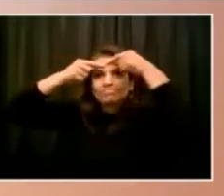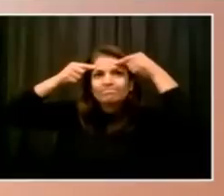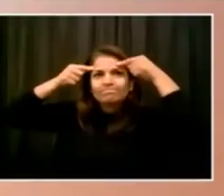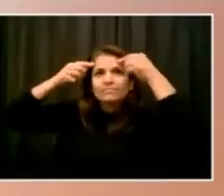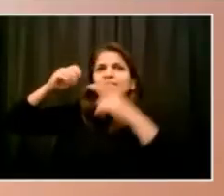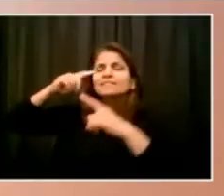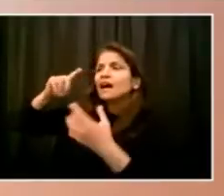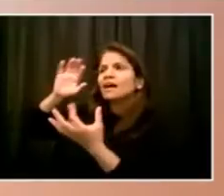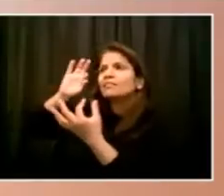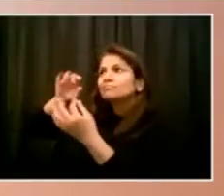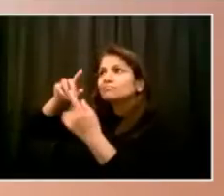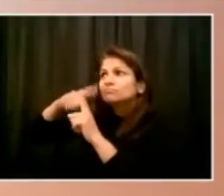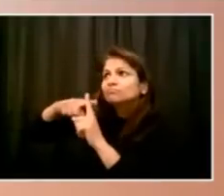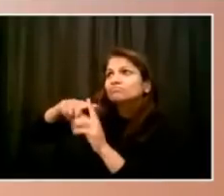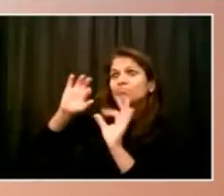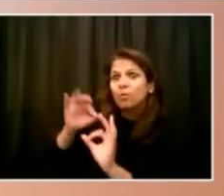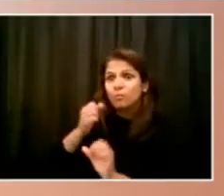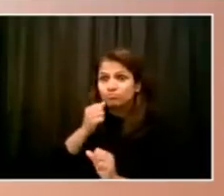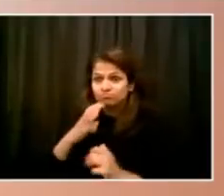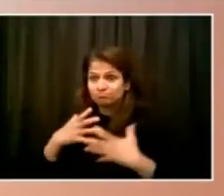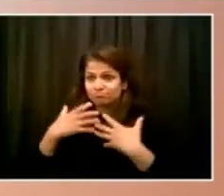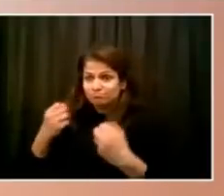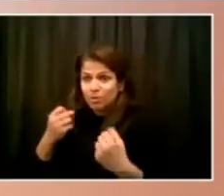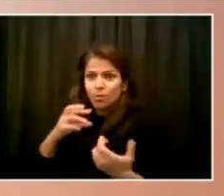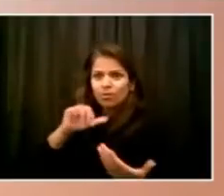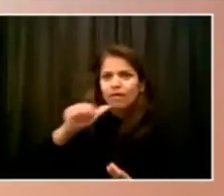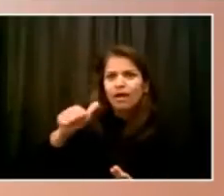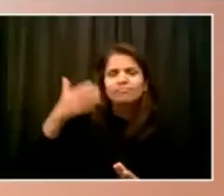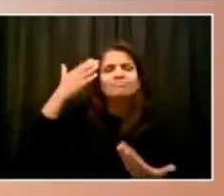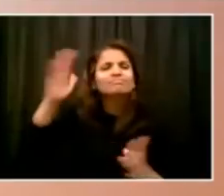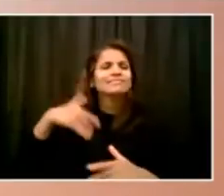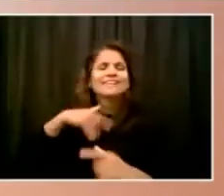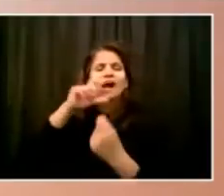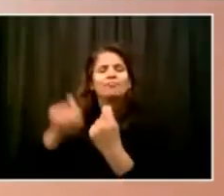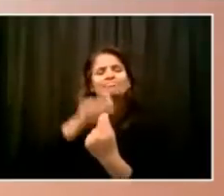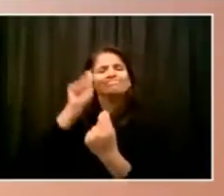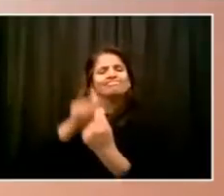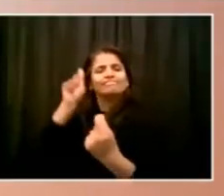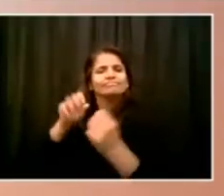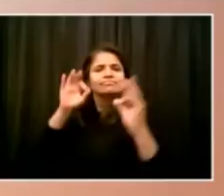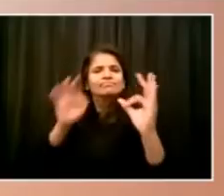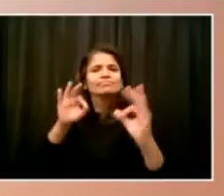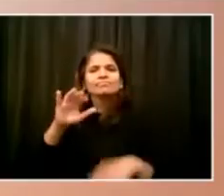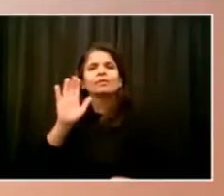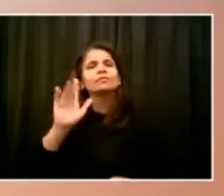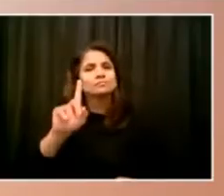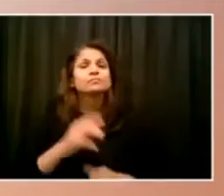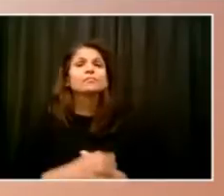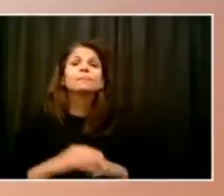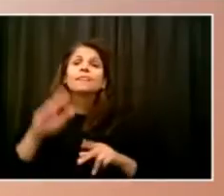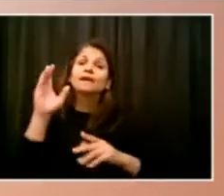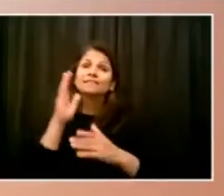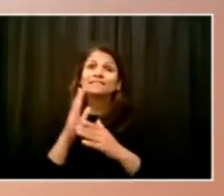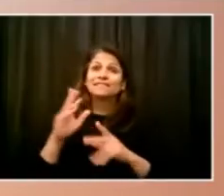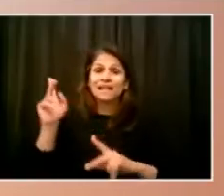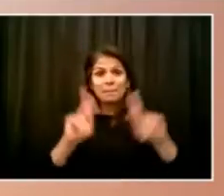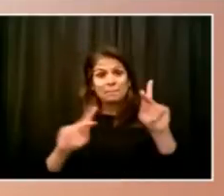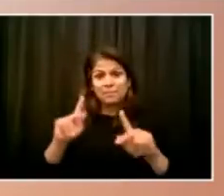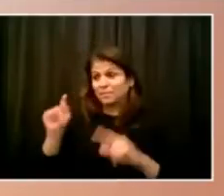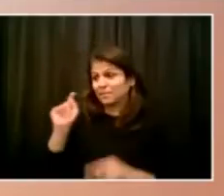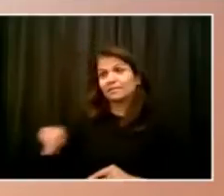like a boarding pass or like a security check to allow that. But we're not really there yet,